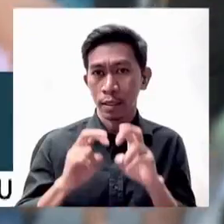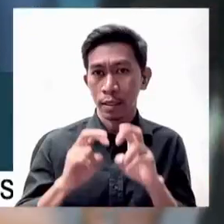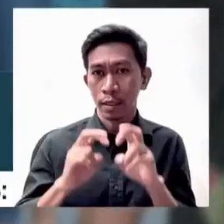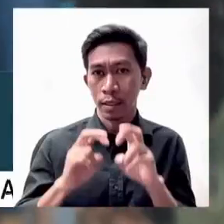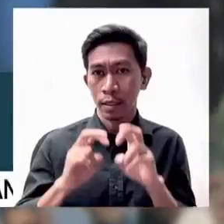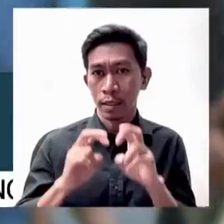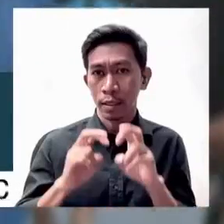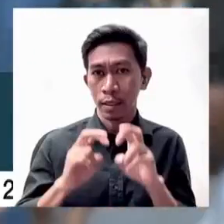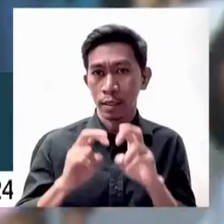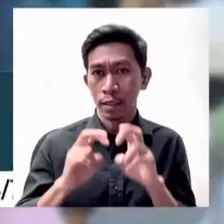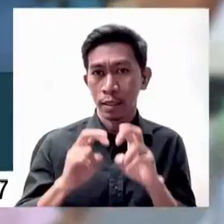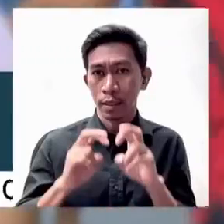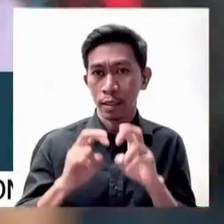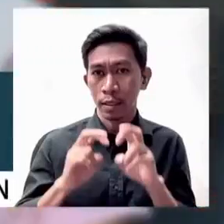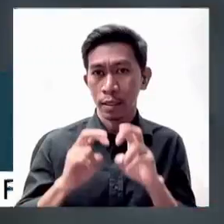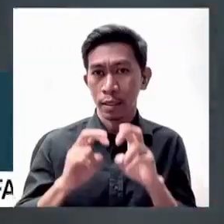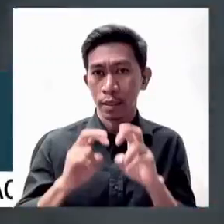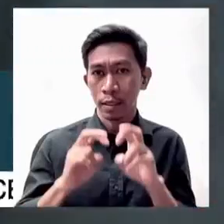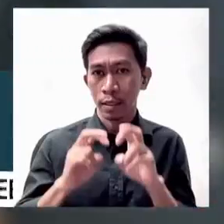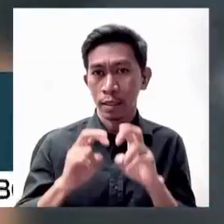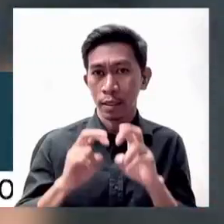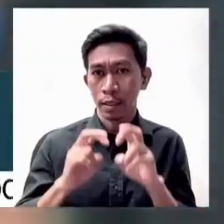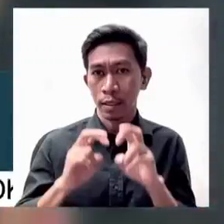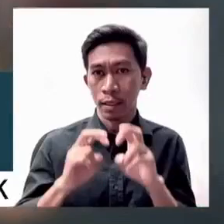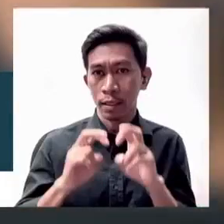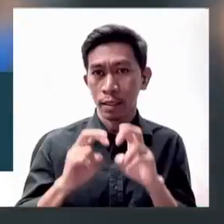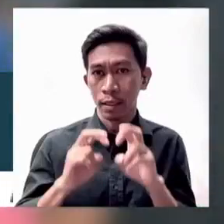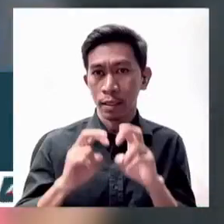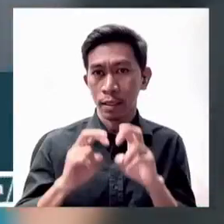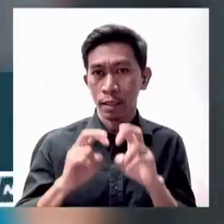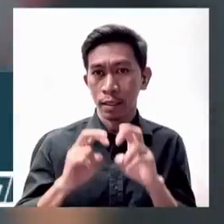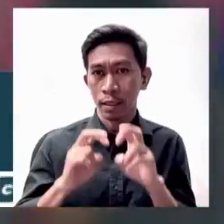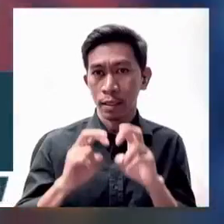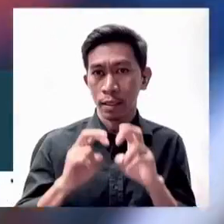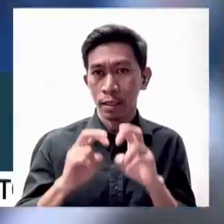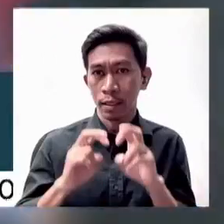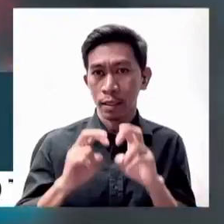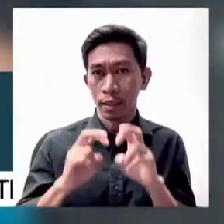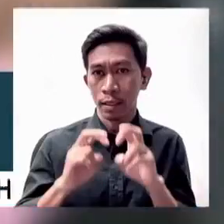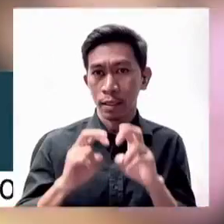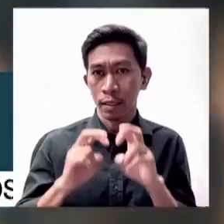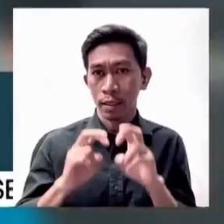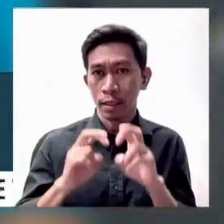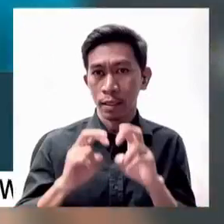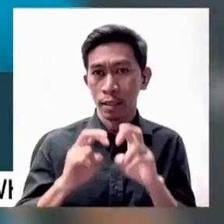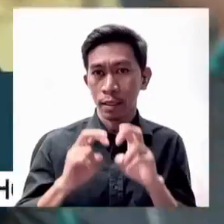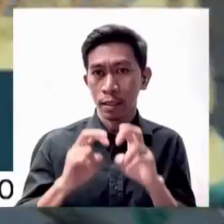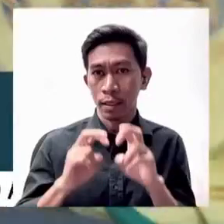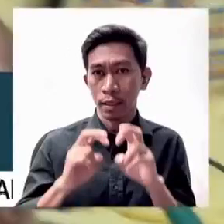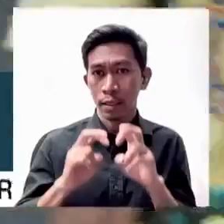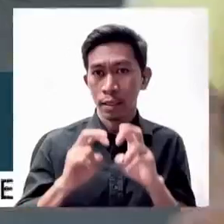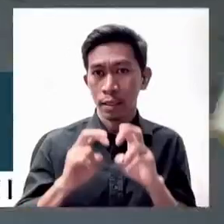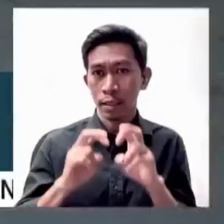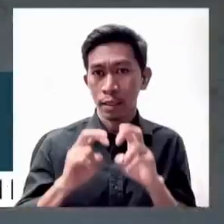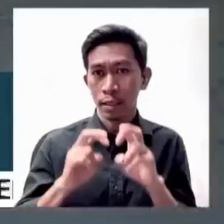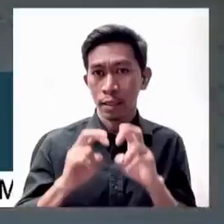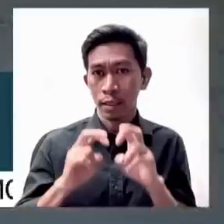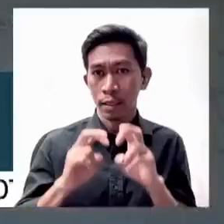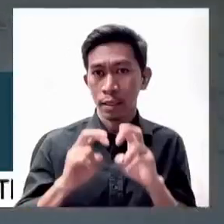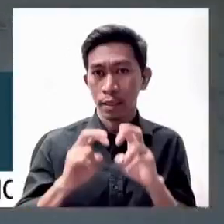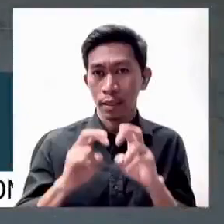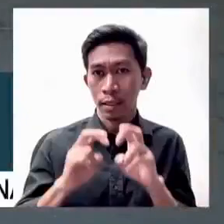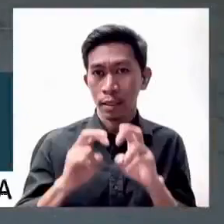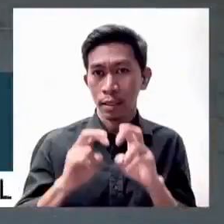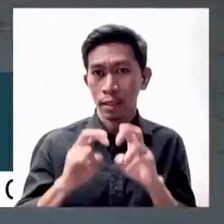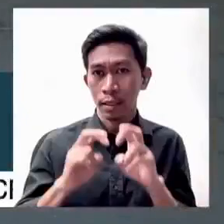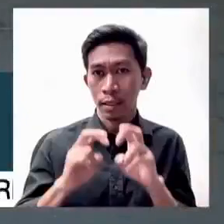since cases are most likely underreported. The public is now urged to mask up once again to prevent a further surge